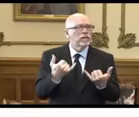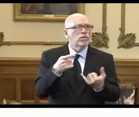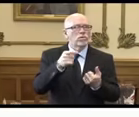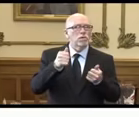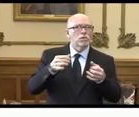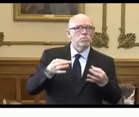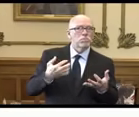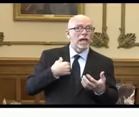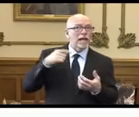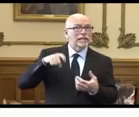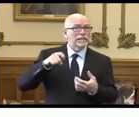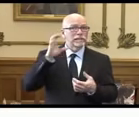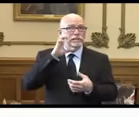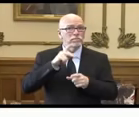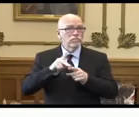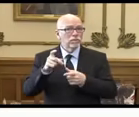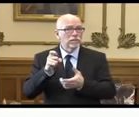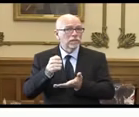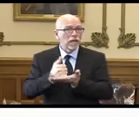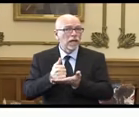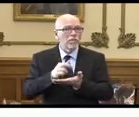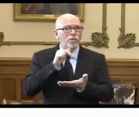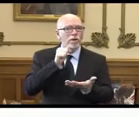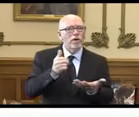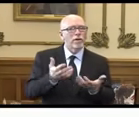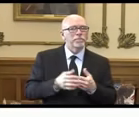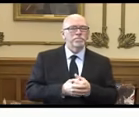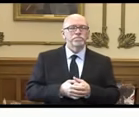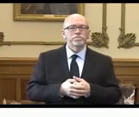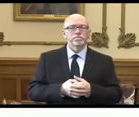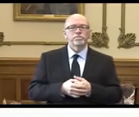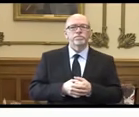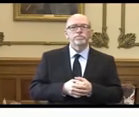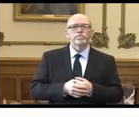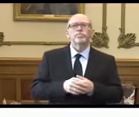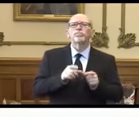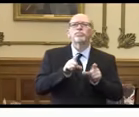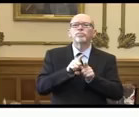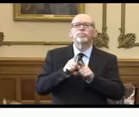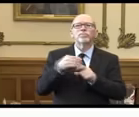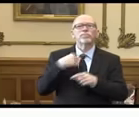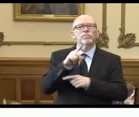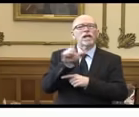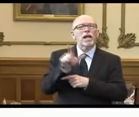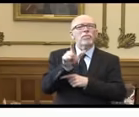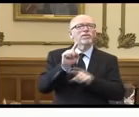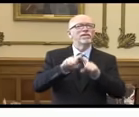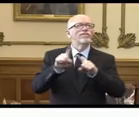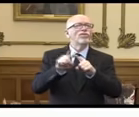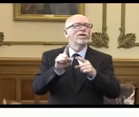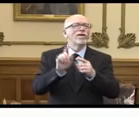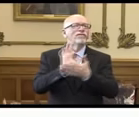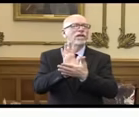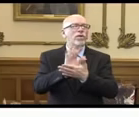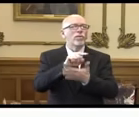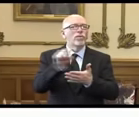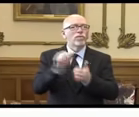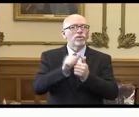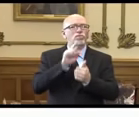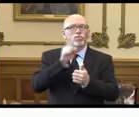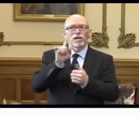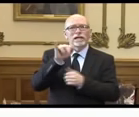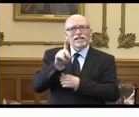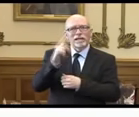could benefit from seeking professional mental health support. There's also a library of videos featuring real Indiana mental